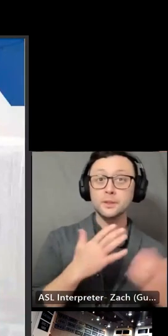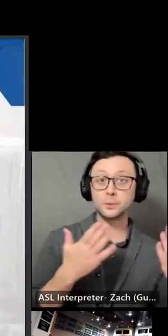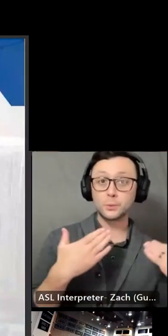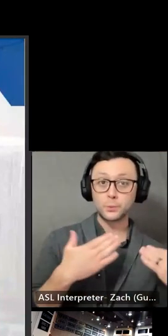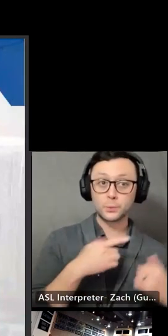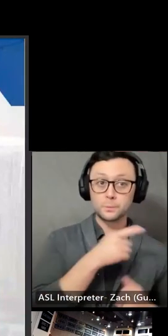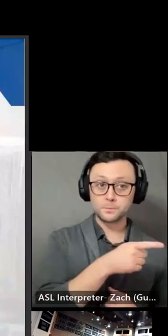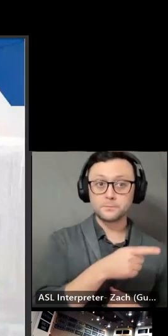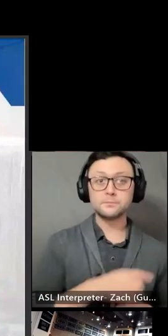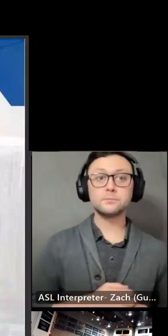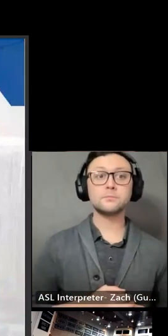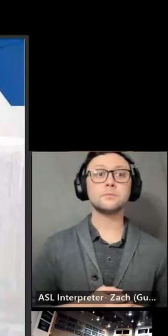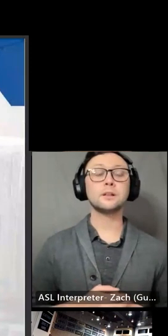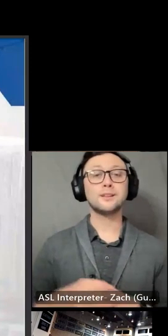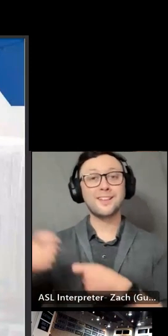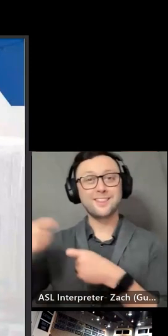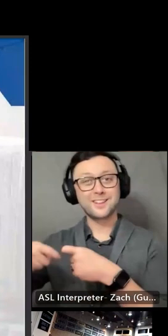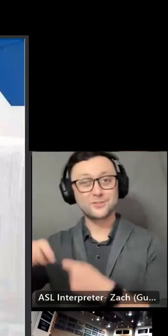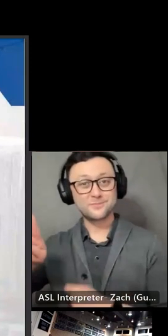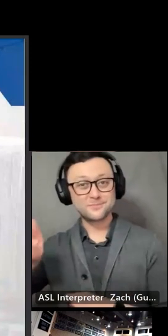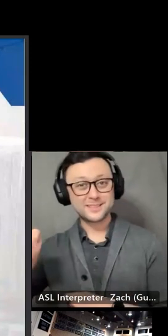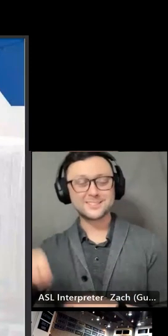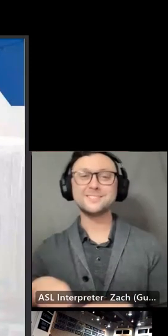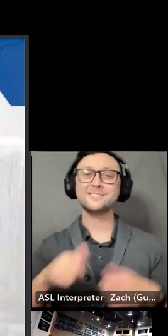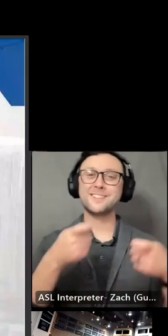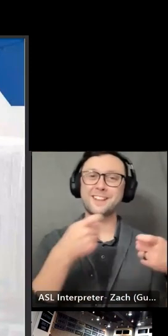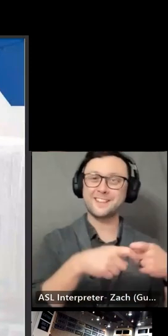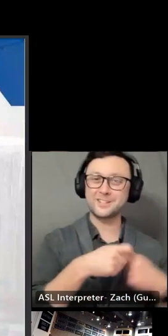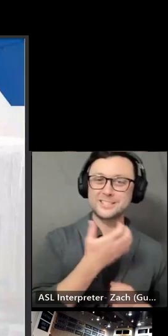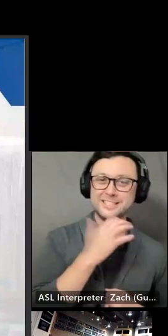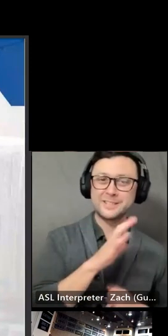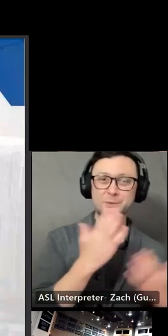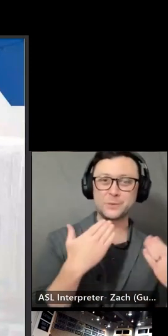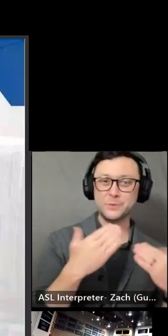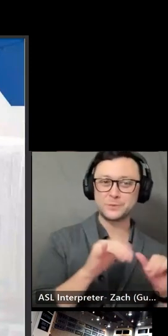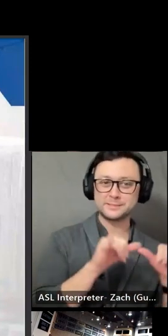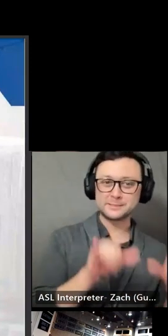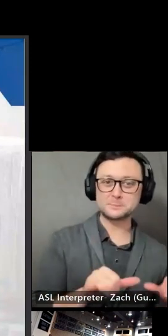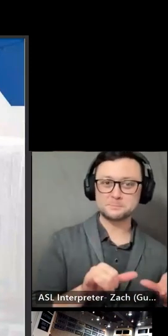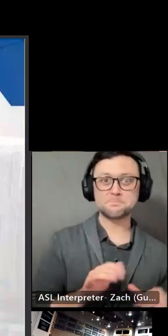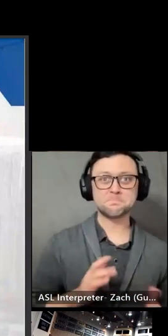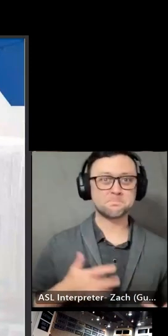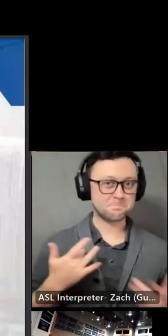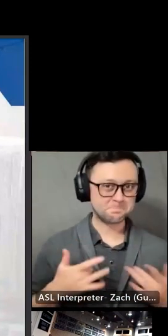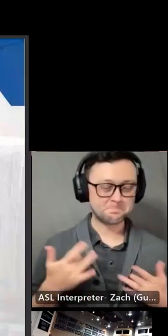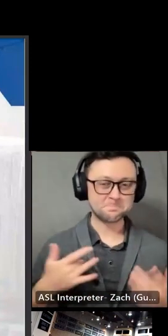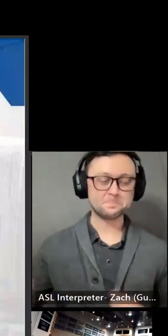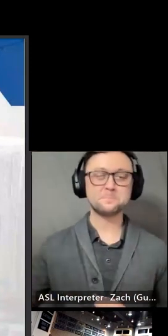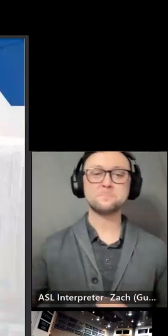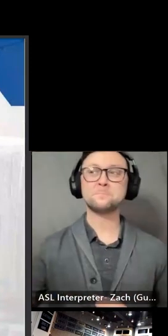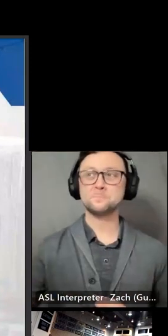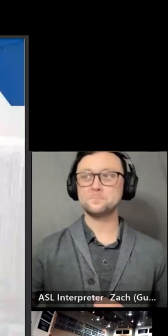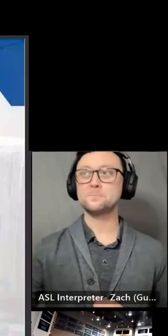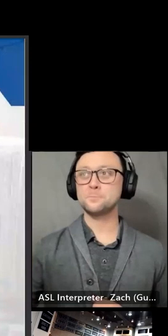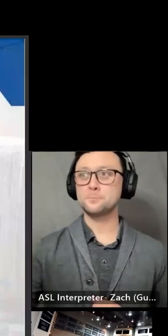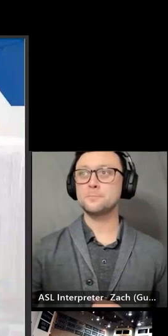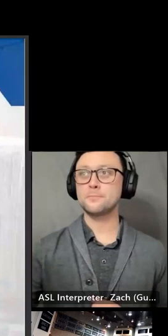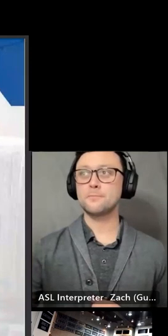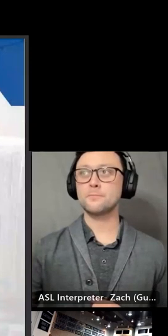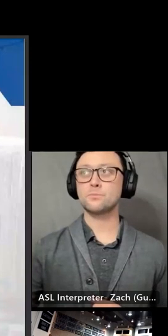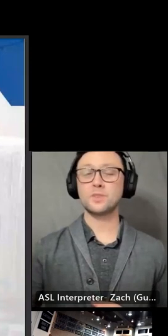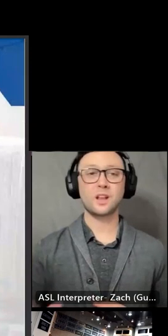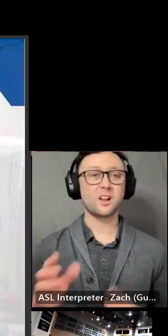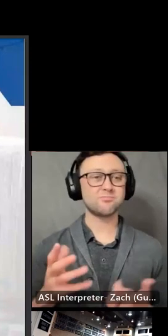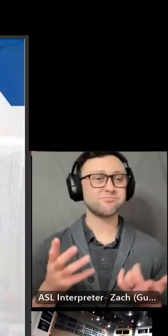we're not just doing electric buses, but we're also electrifying our heating system, which we're pretty excited about. It's, you know, in line